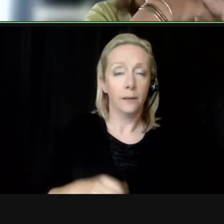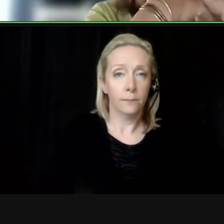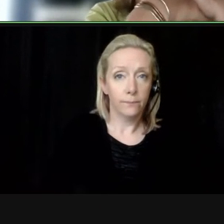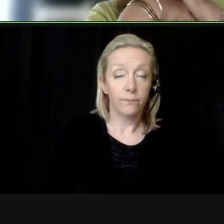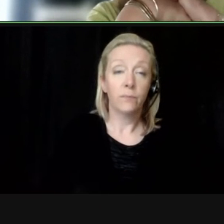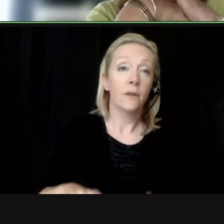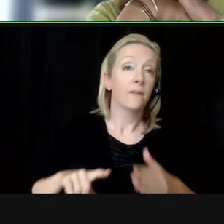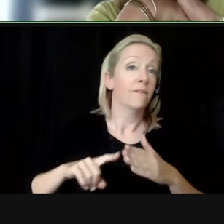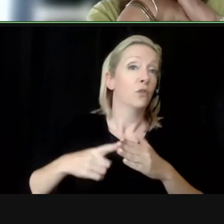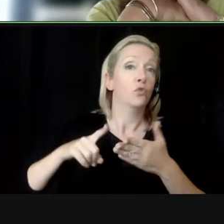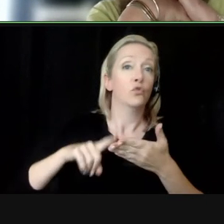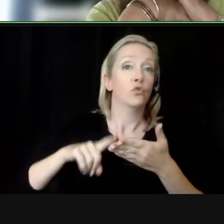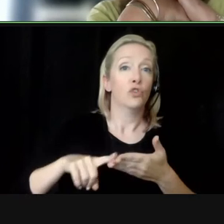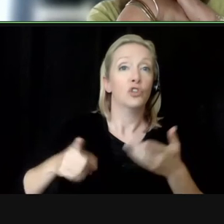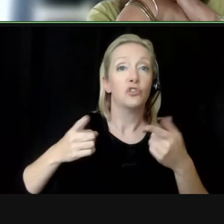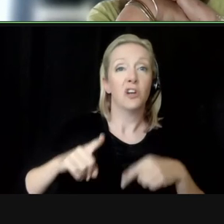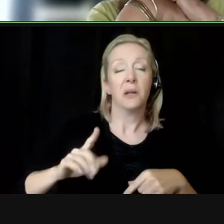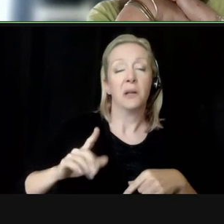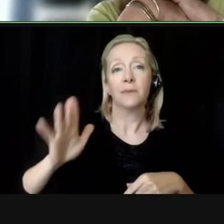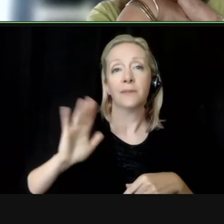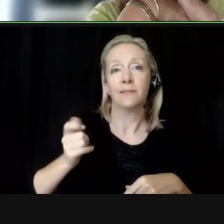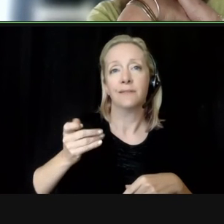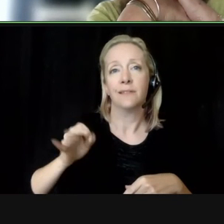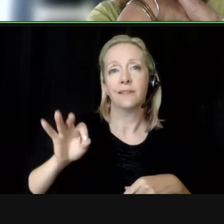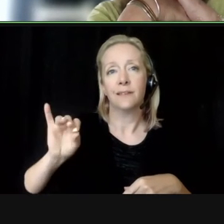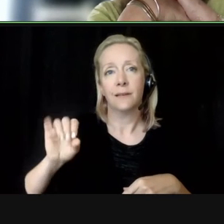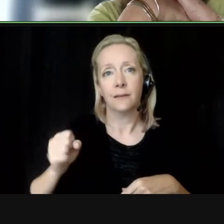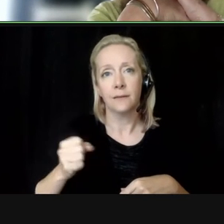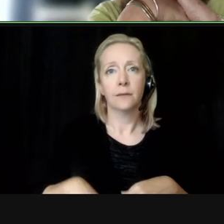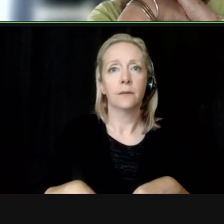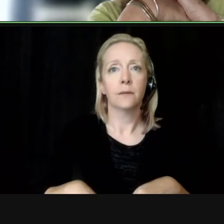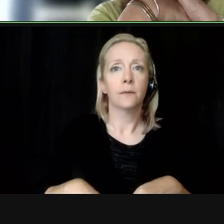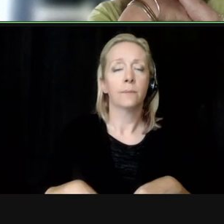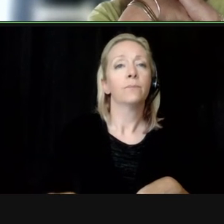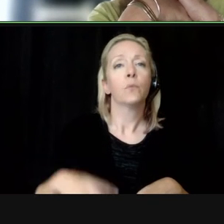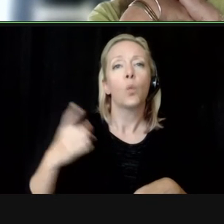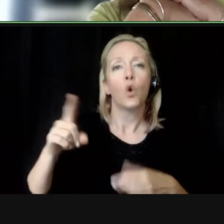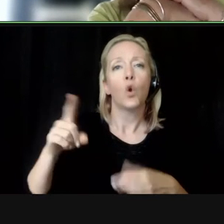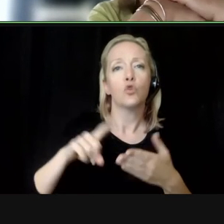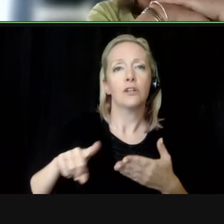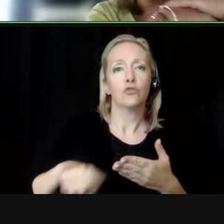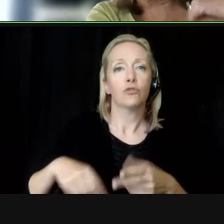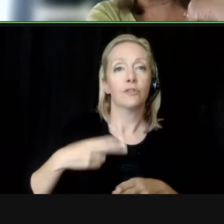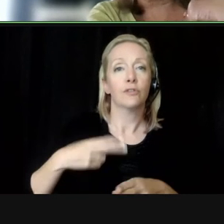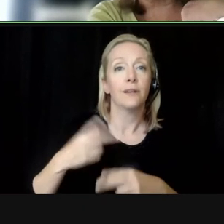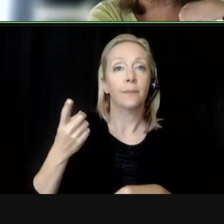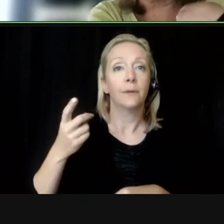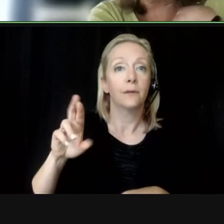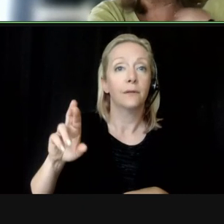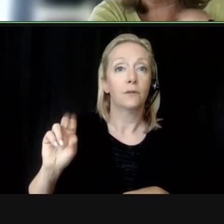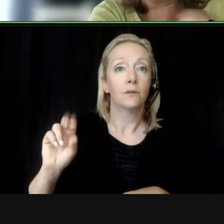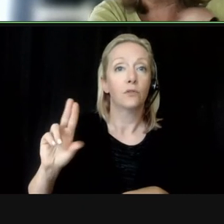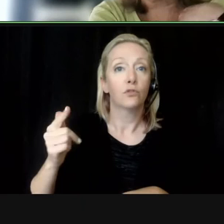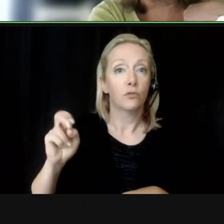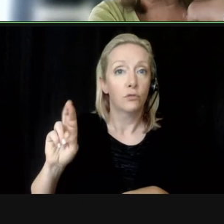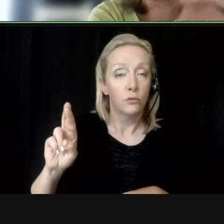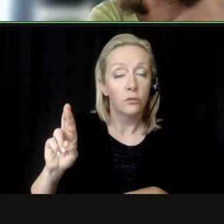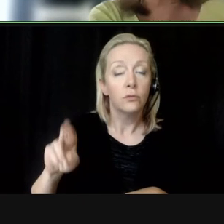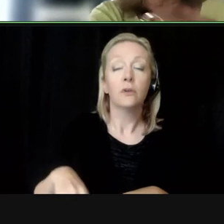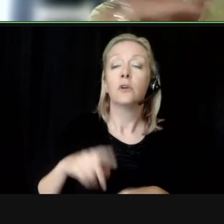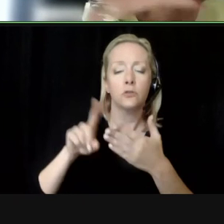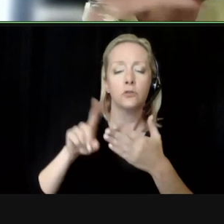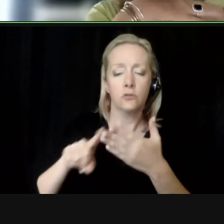early 1990s. And so one of the researchers was Dr. Sugar. And one of the things